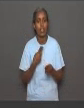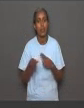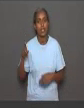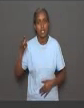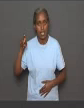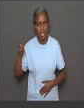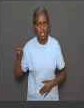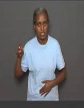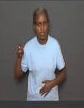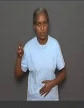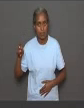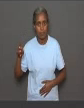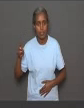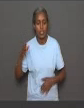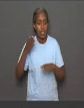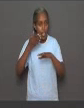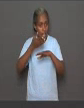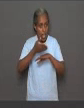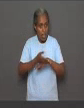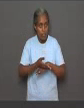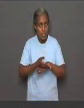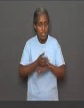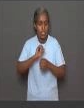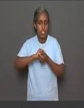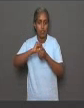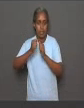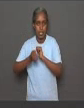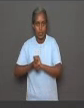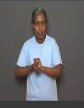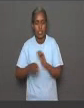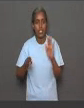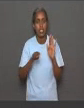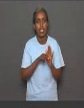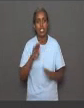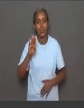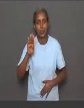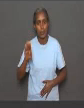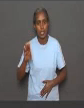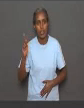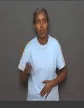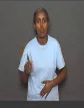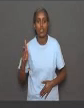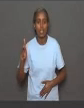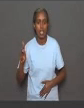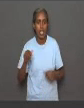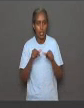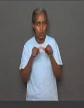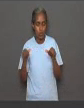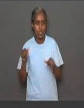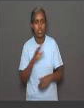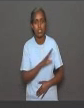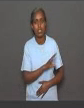times x after it has been shifted -b over k